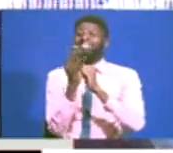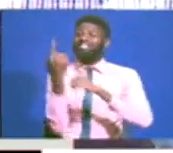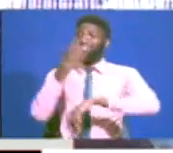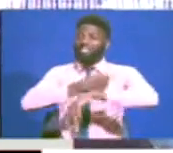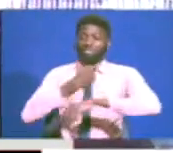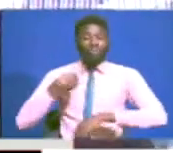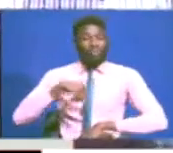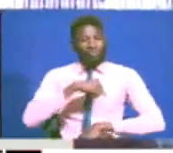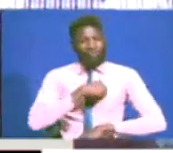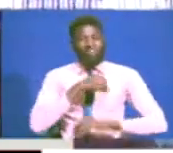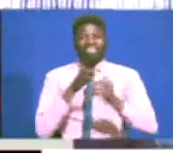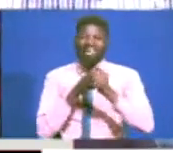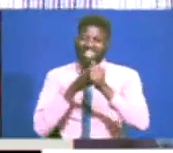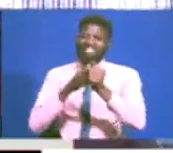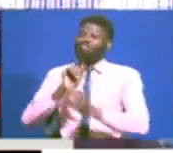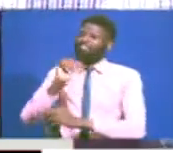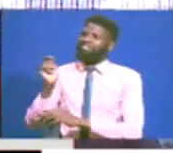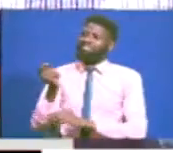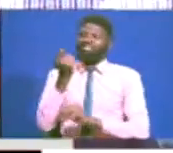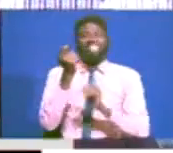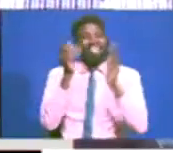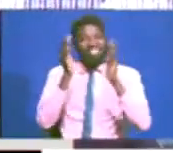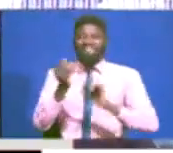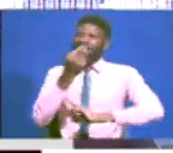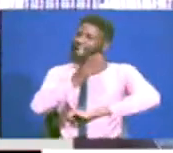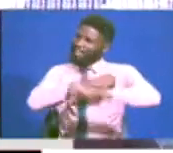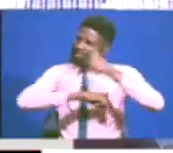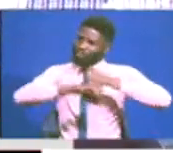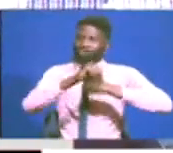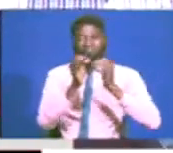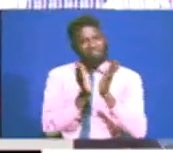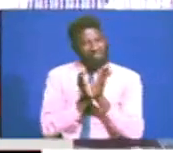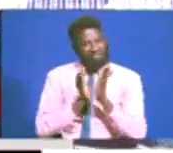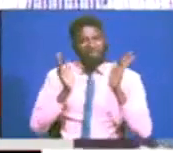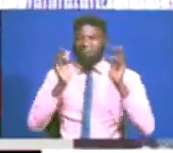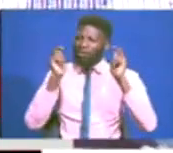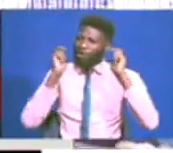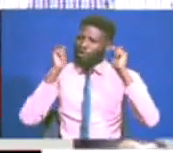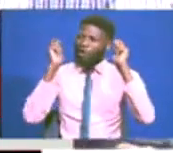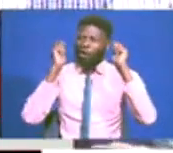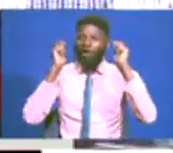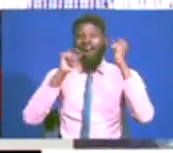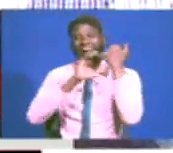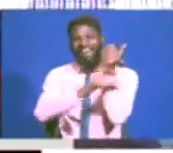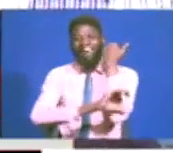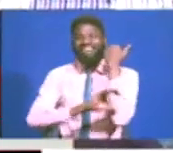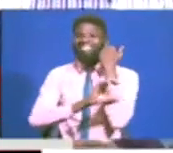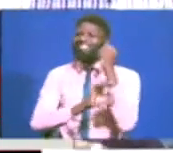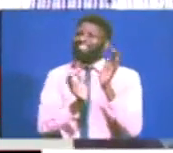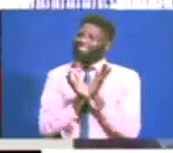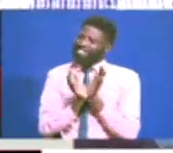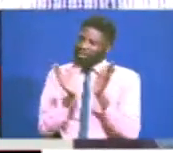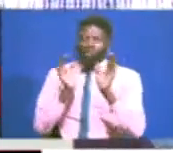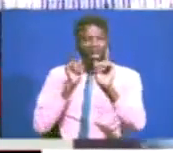to massive action and to mass action across the country to get their power